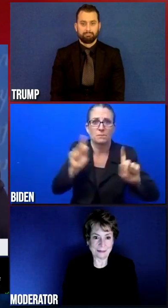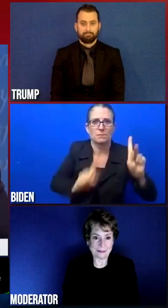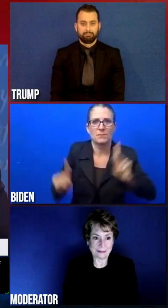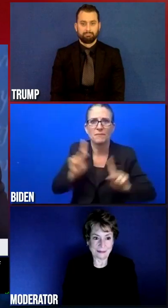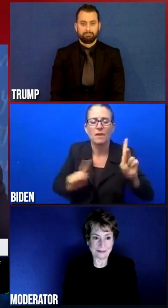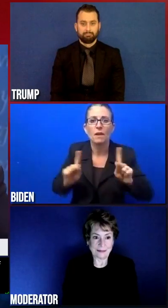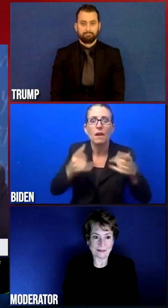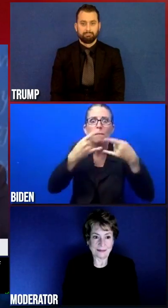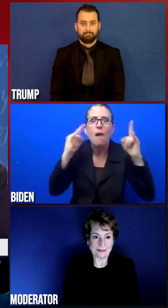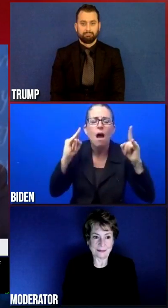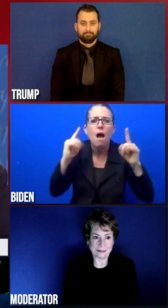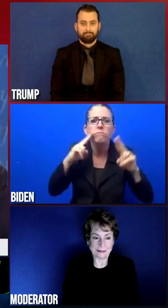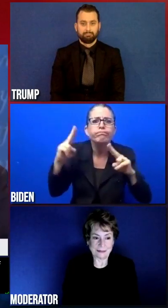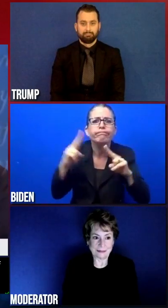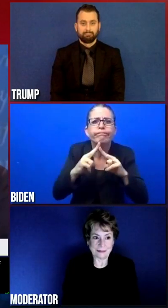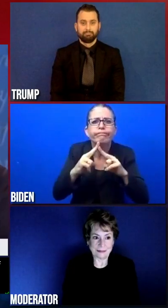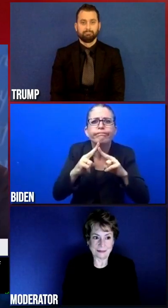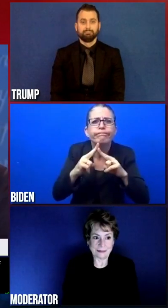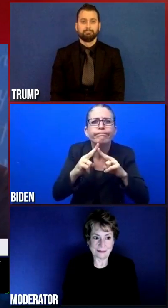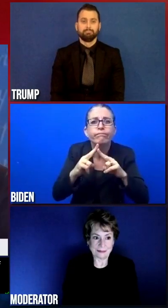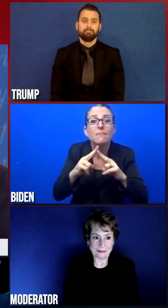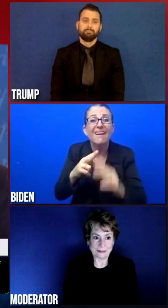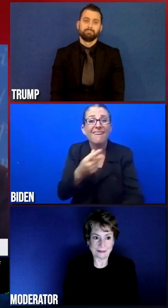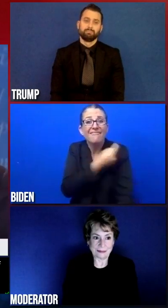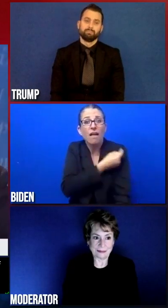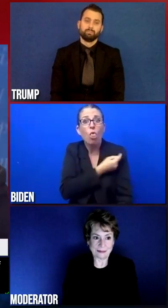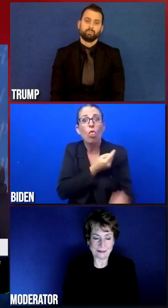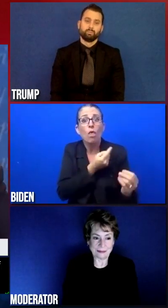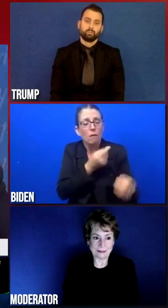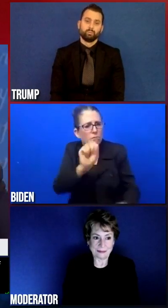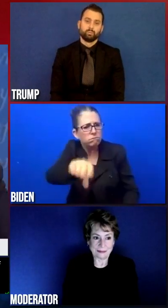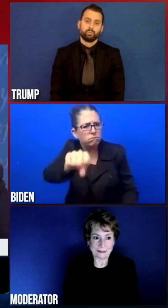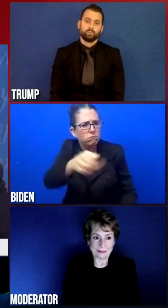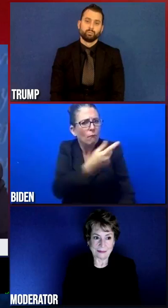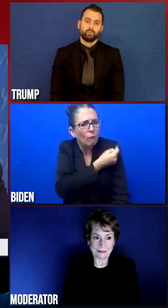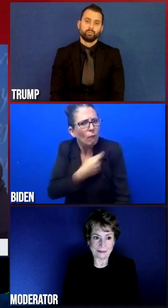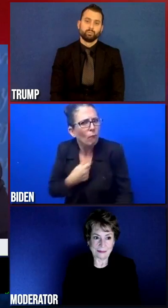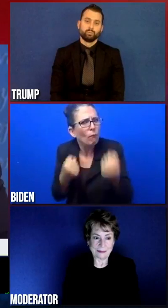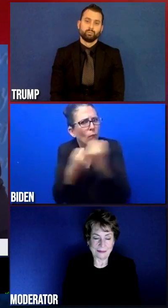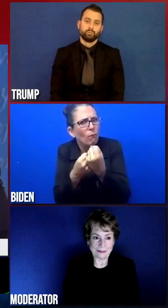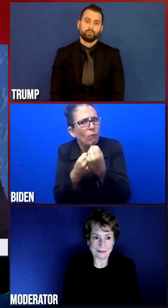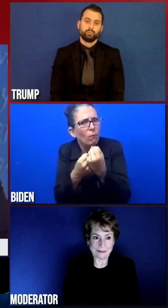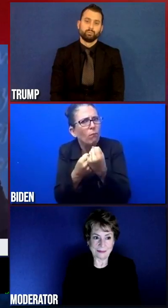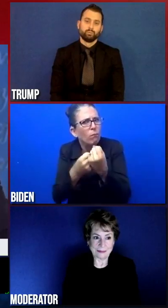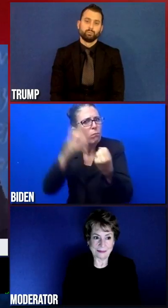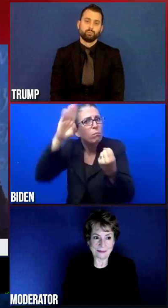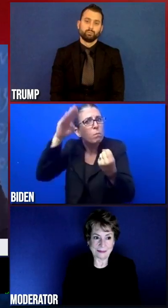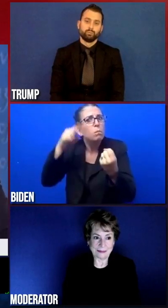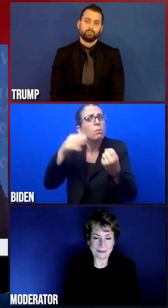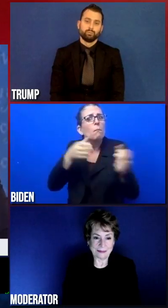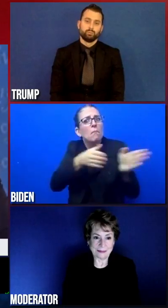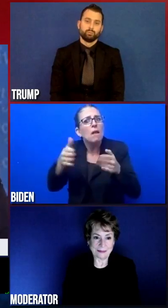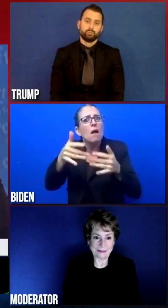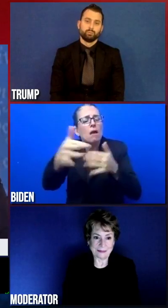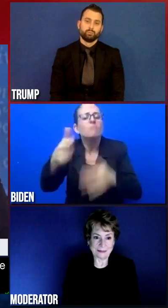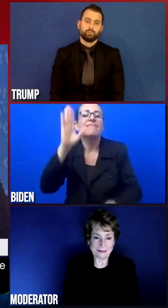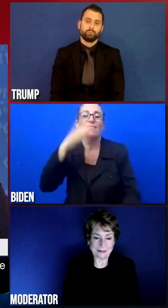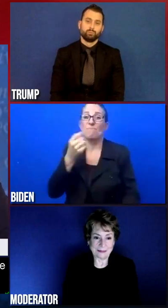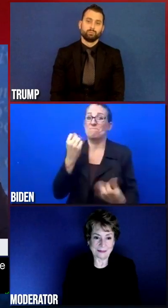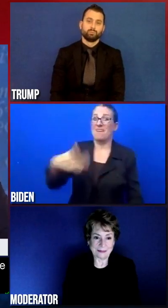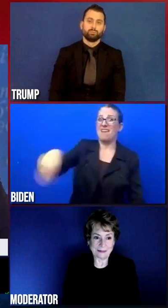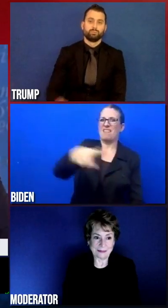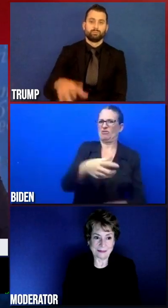for a vaccine, but I don't trust him at all, nor do you. I know you don't. What we trust is a scientist. You don't we trust Dr. Johnson Fauci. Johnson,